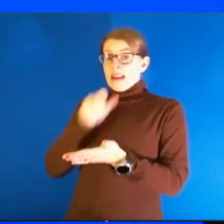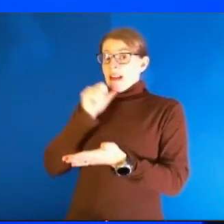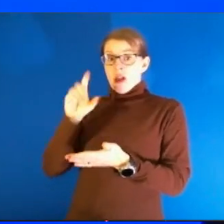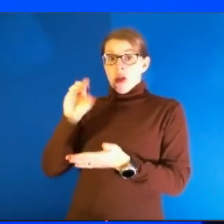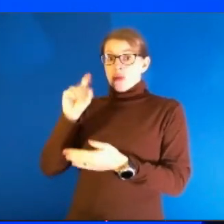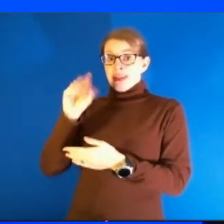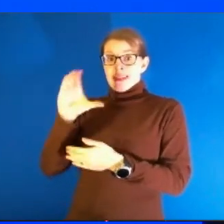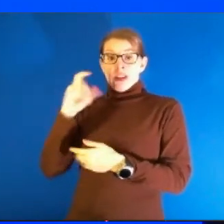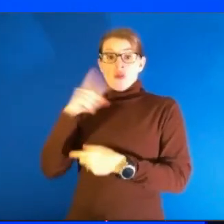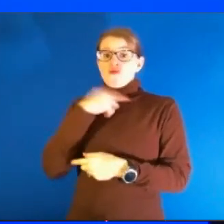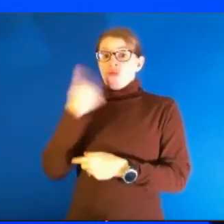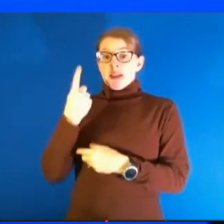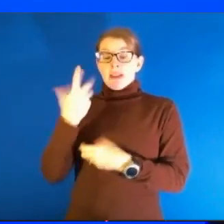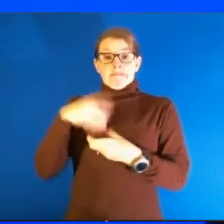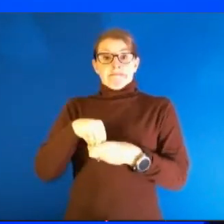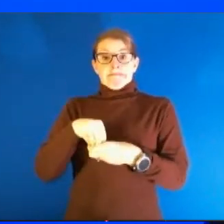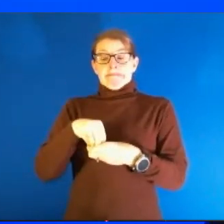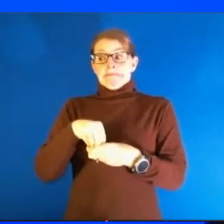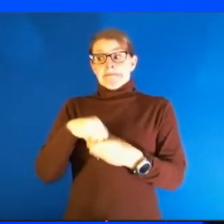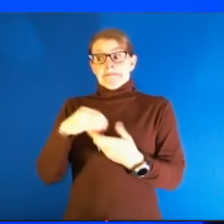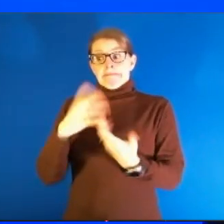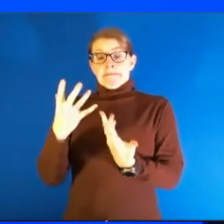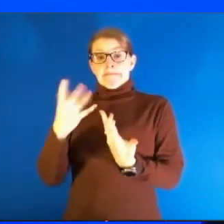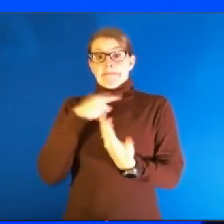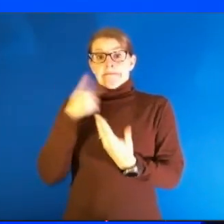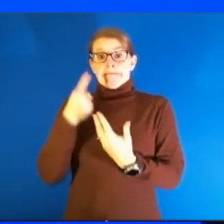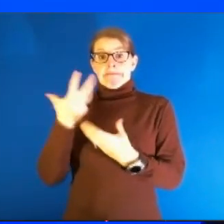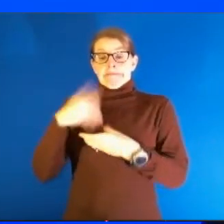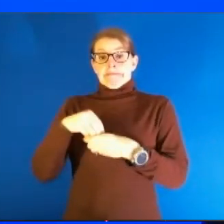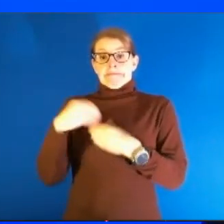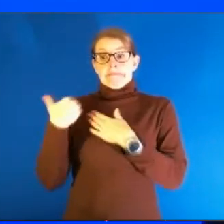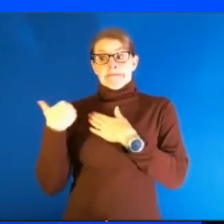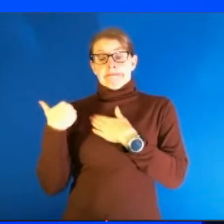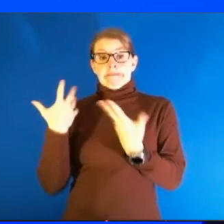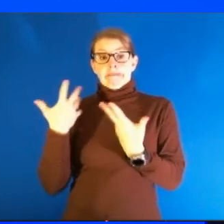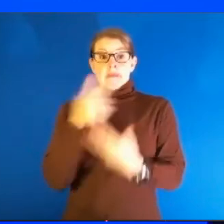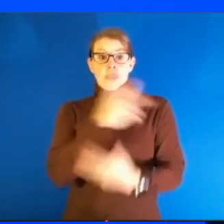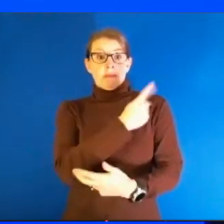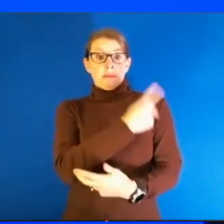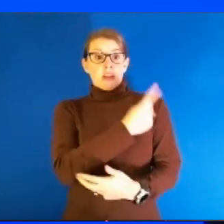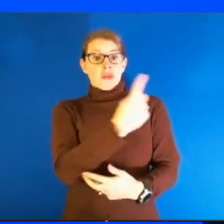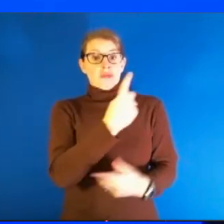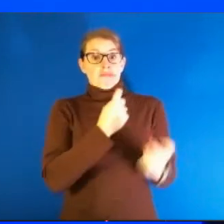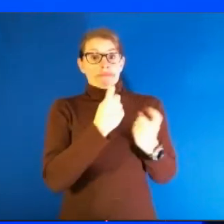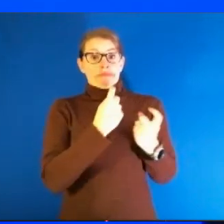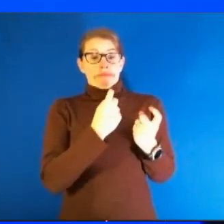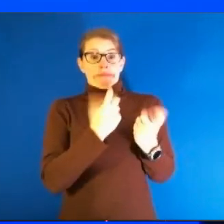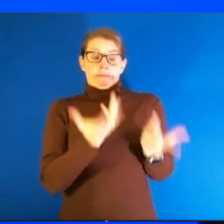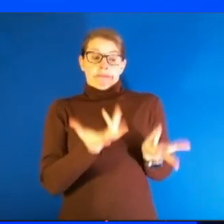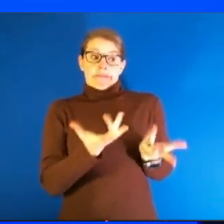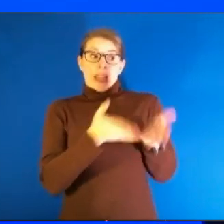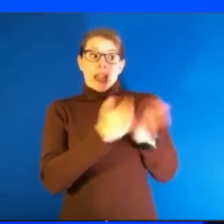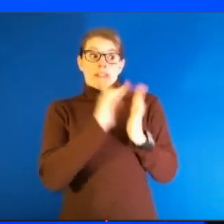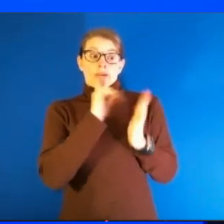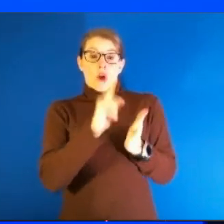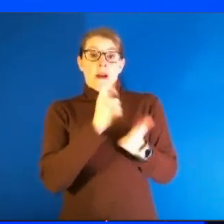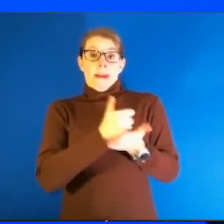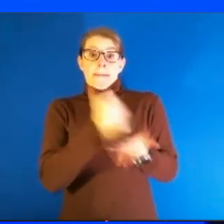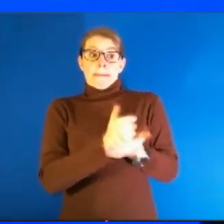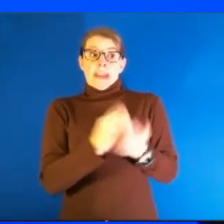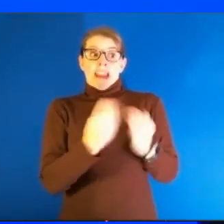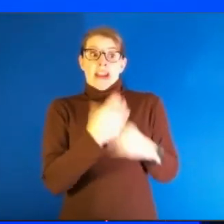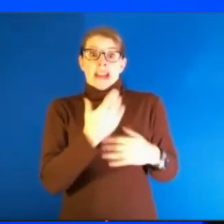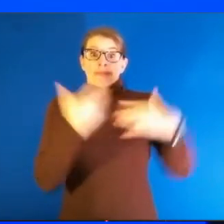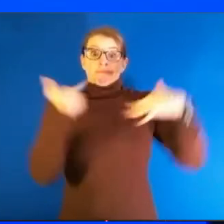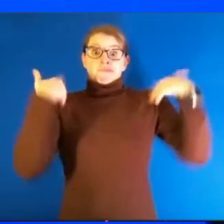risks. And within my experience, over the counter, patients want your help and advice with. Yeah, So that it's puts kind- it into It's kind of perspective. ironic. Yeah, so. that helps us